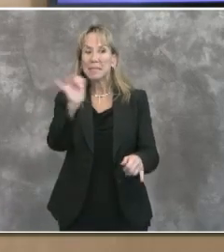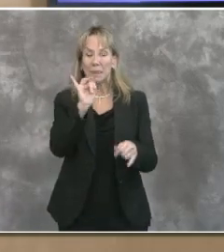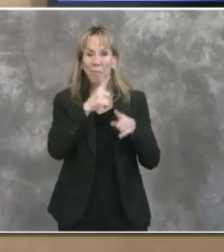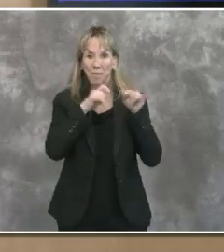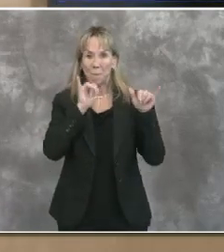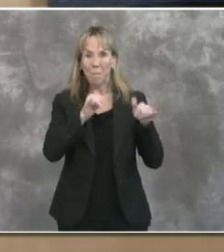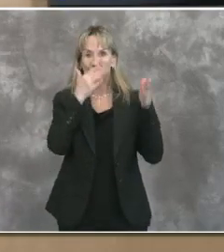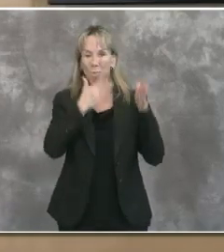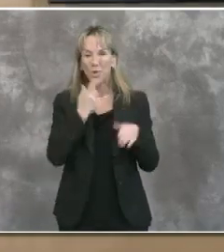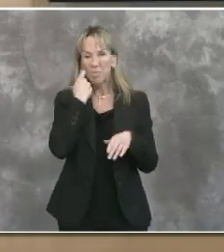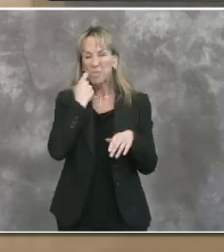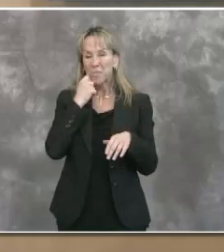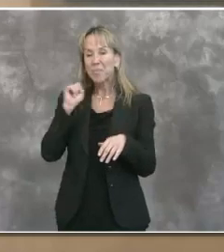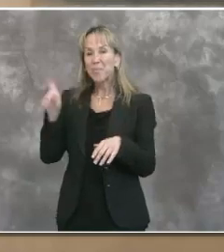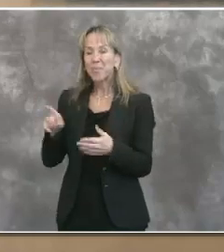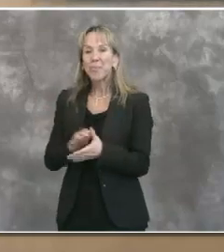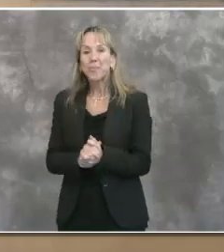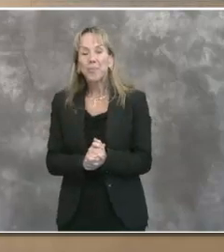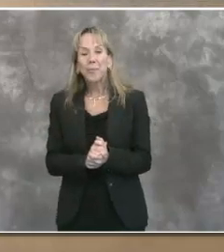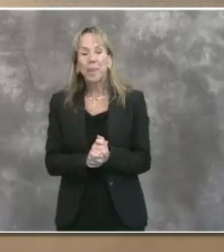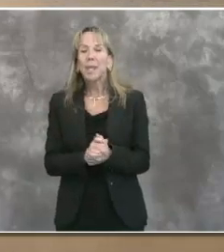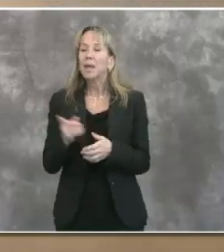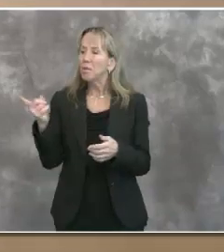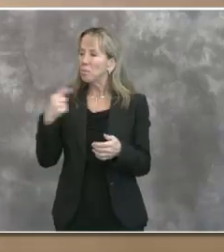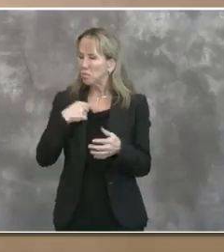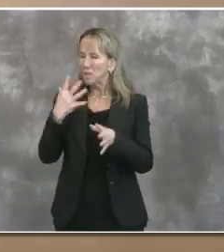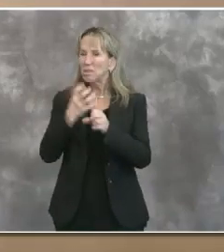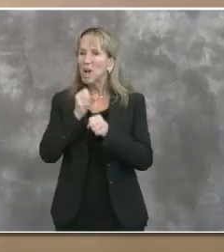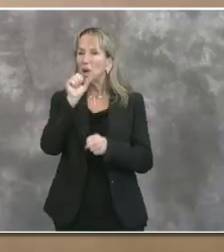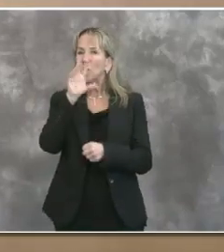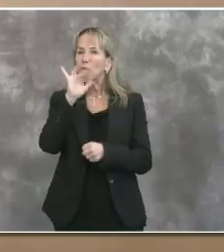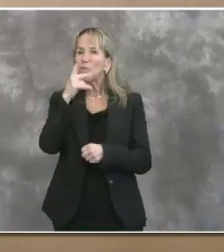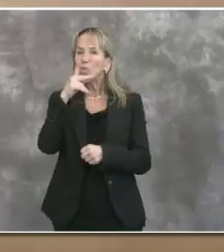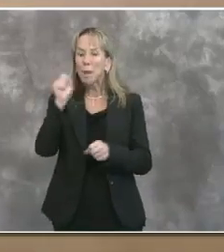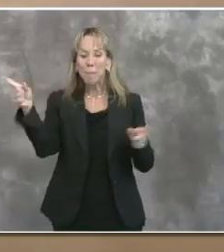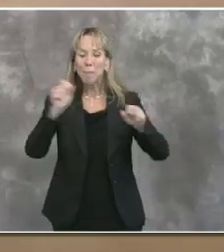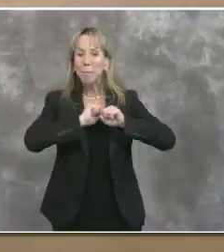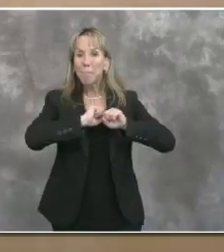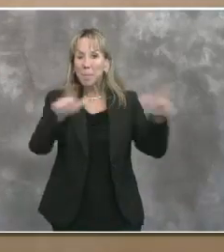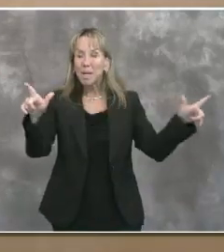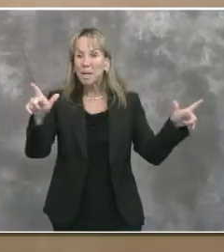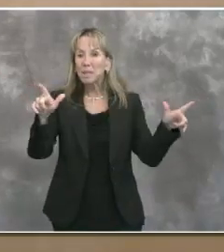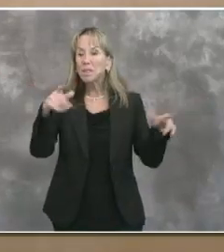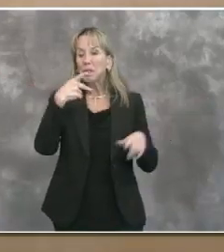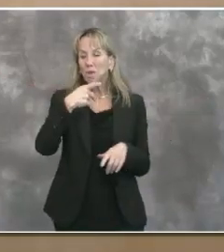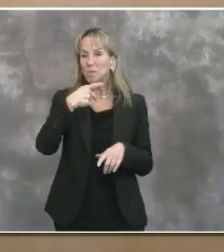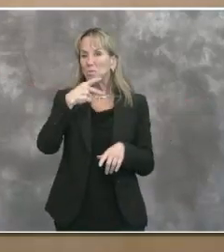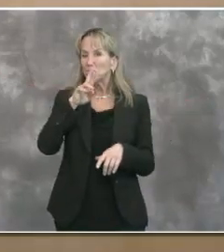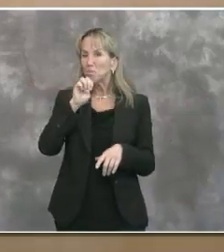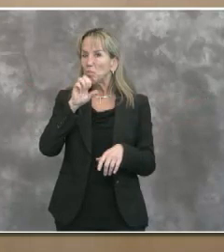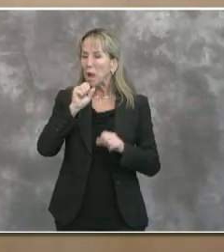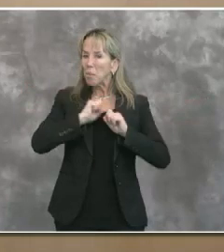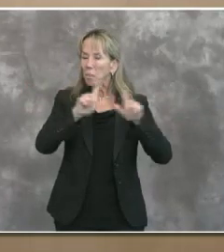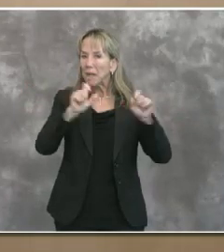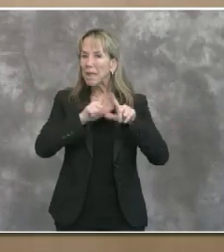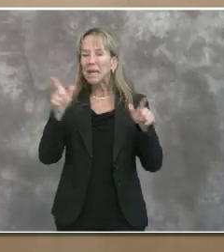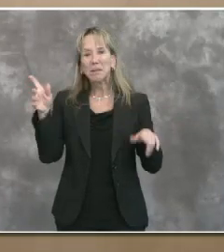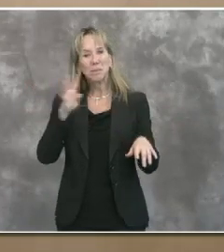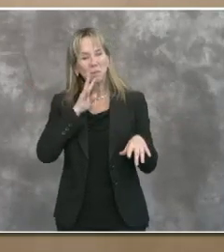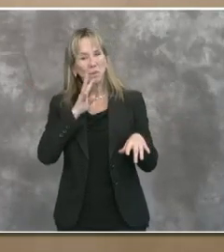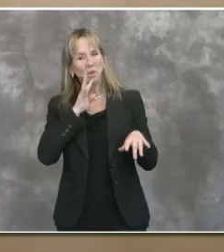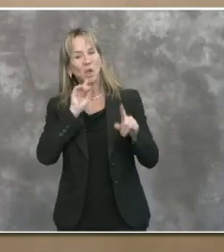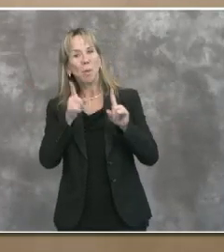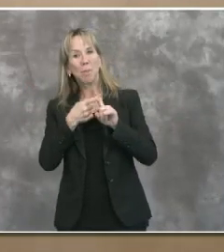Claudia. We received a press release from Scripps about concerns over relaxing restrictions and how this could overwhelm the